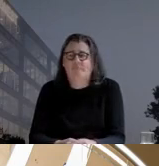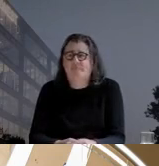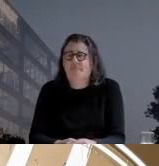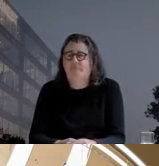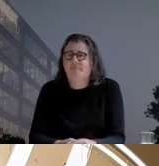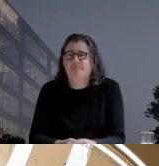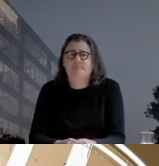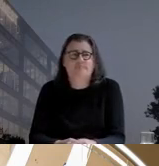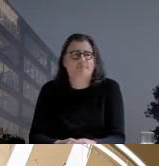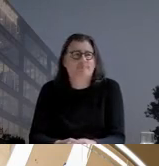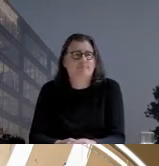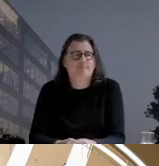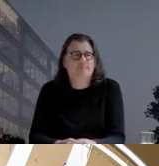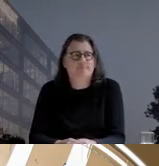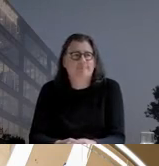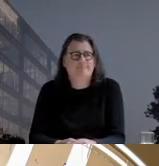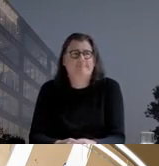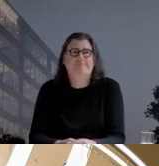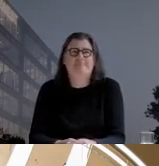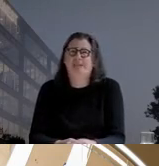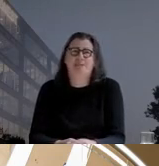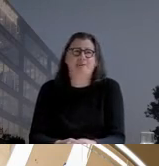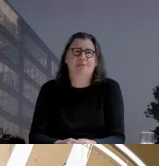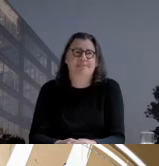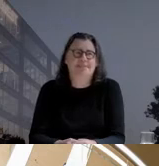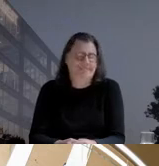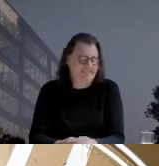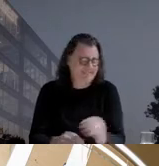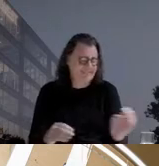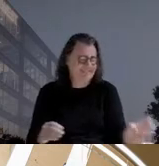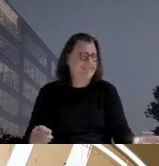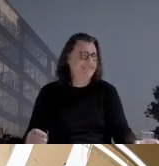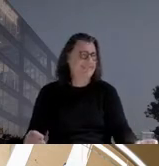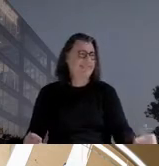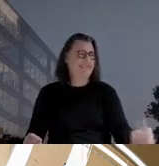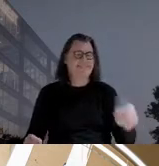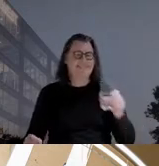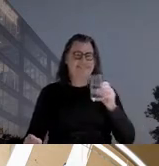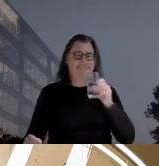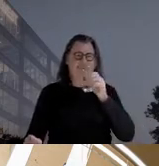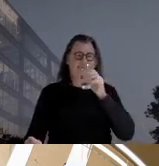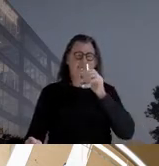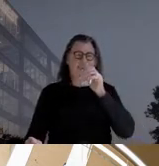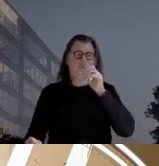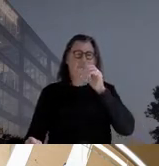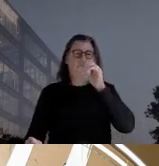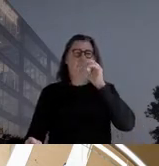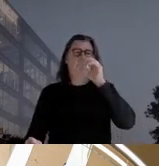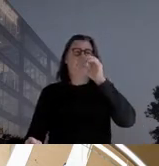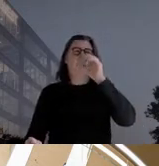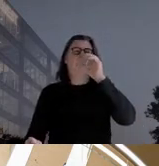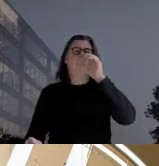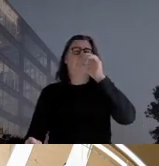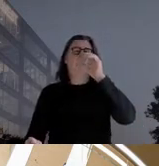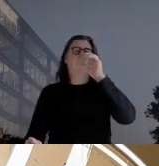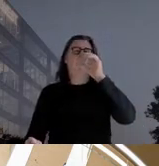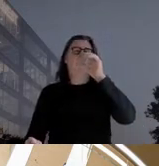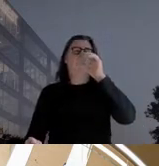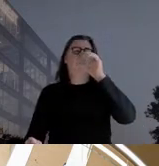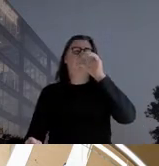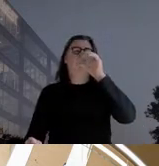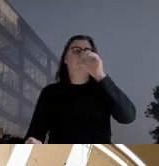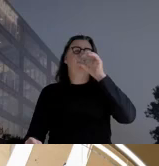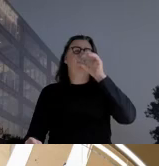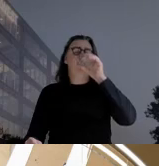I feel really dumb if I just clap, but I feel like I just have to clap, and I feel like everyone else is clapping as well.